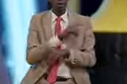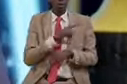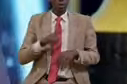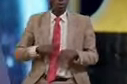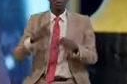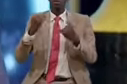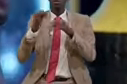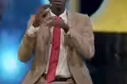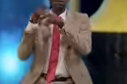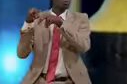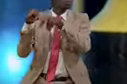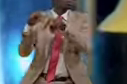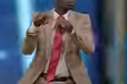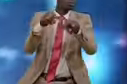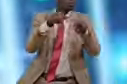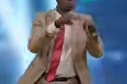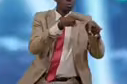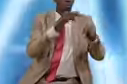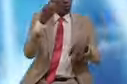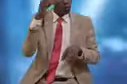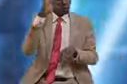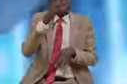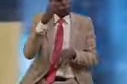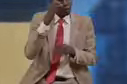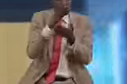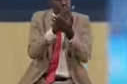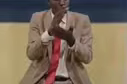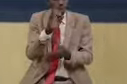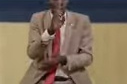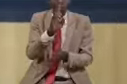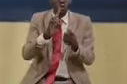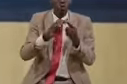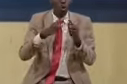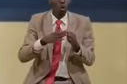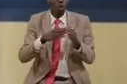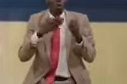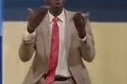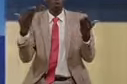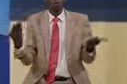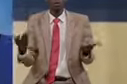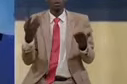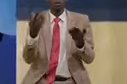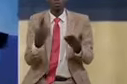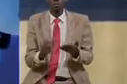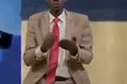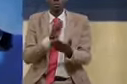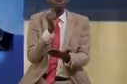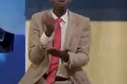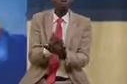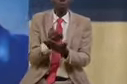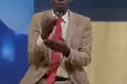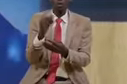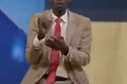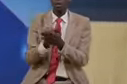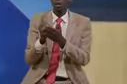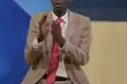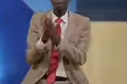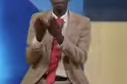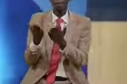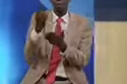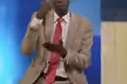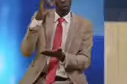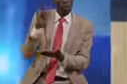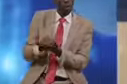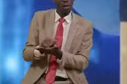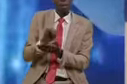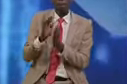universe, somebody, to open the seals of that book, because it's the book of our